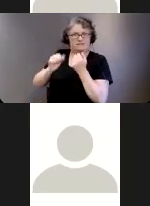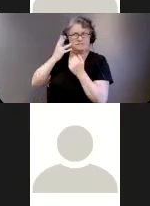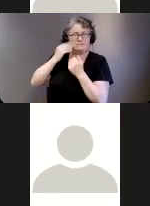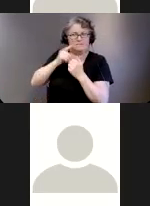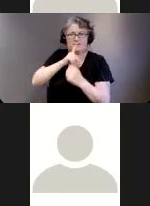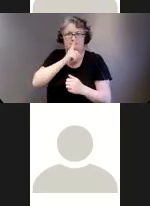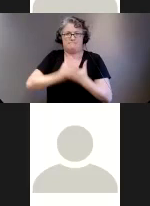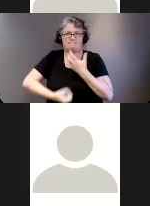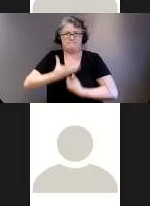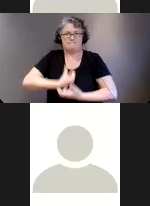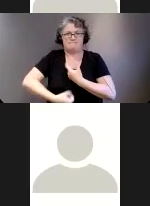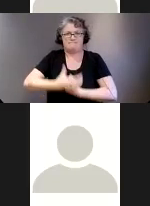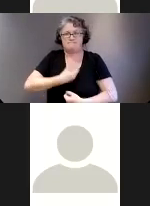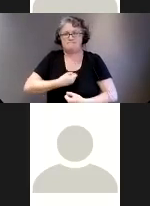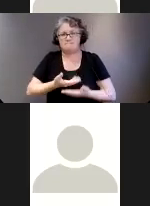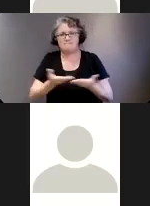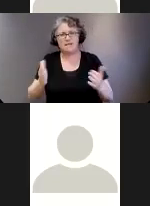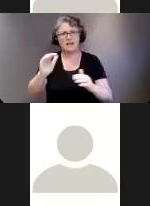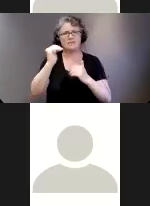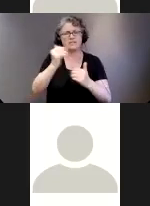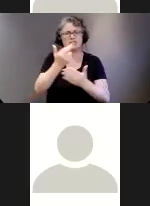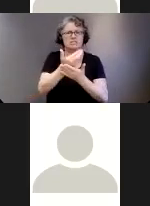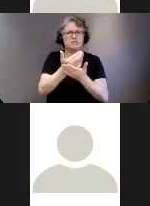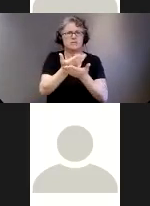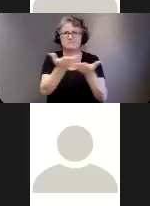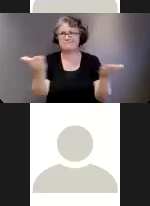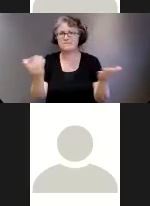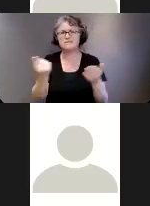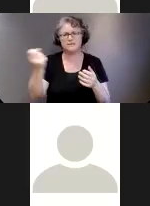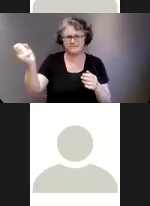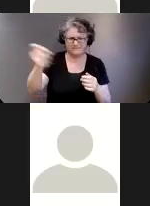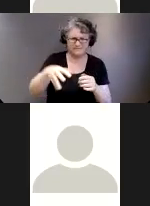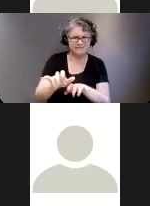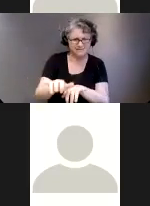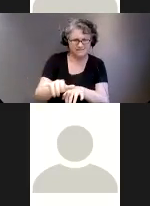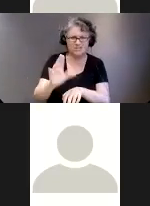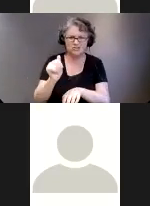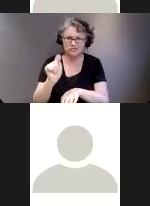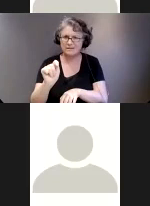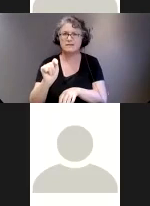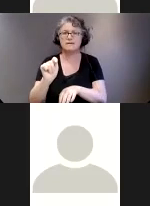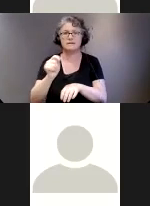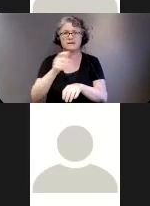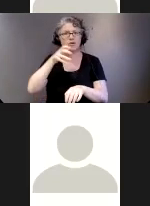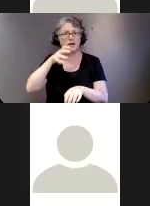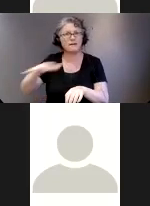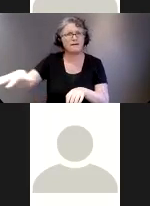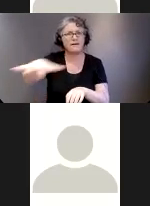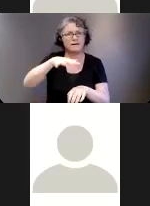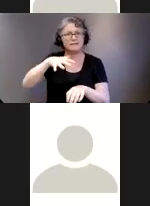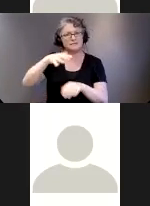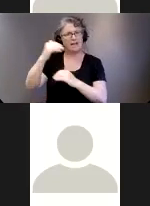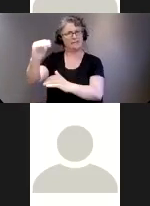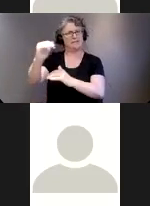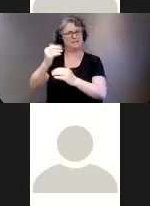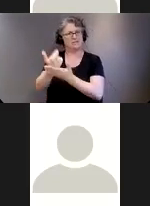the, limited resources. Somebody had mentioned that in relation in the chat to rural areas, but we also know